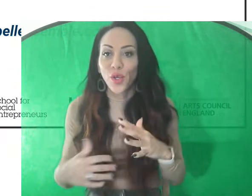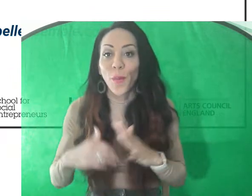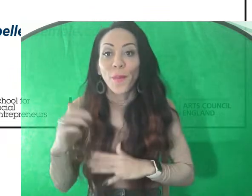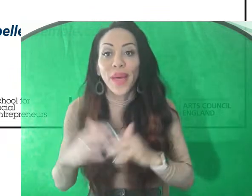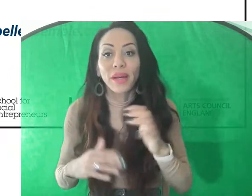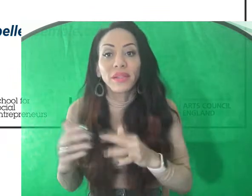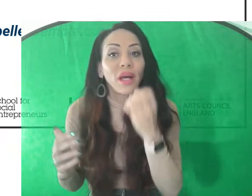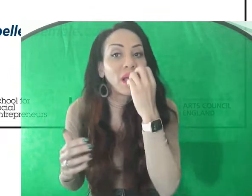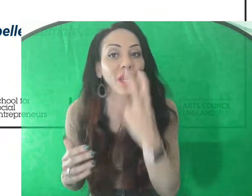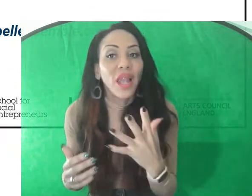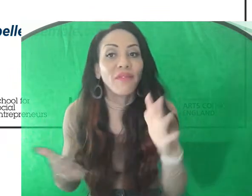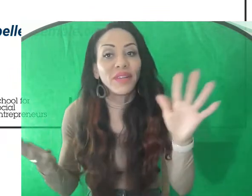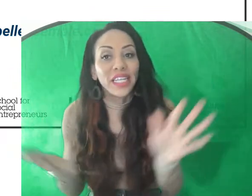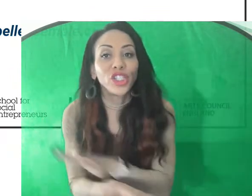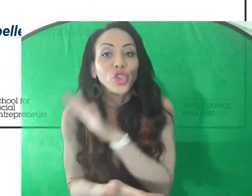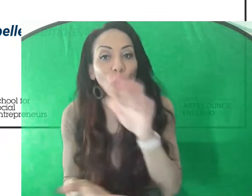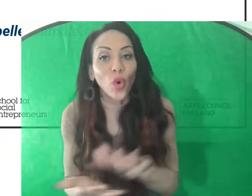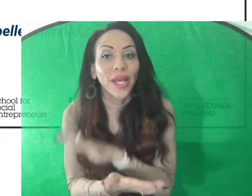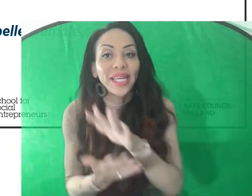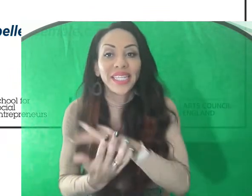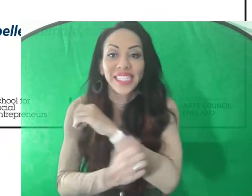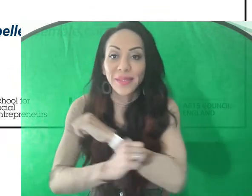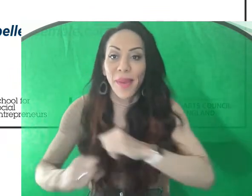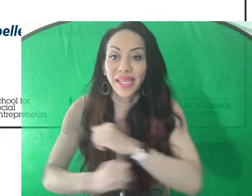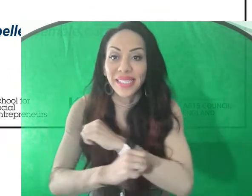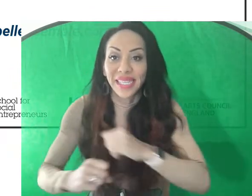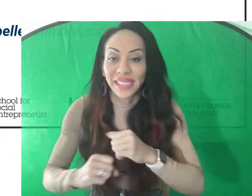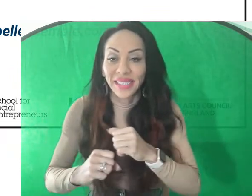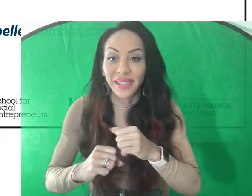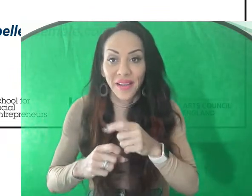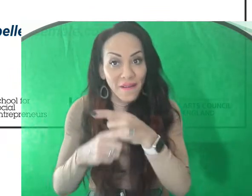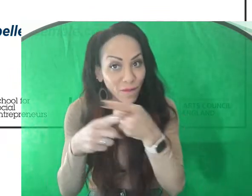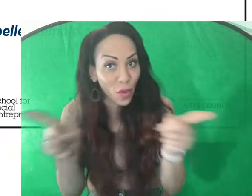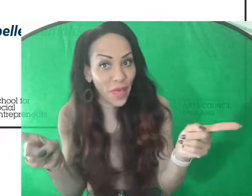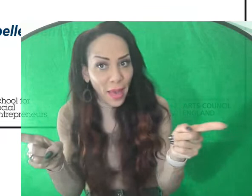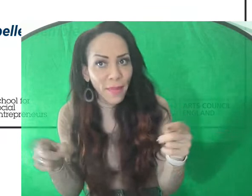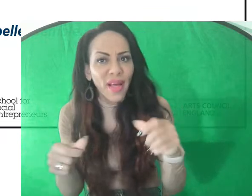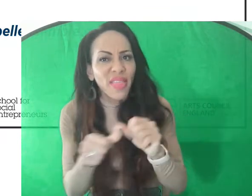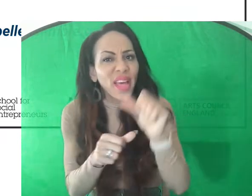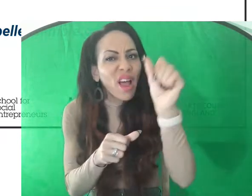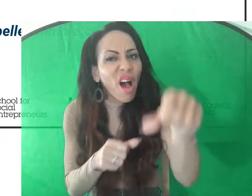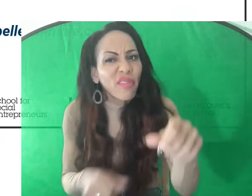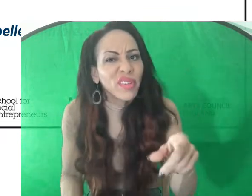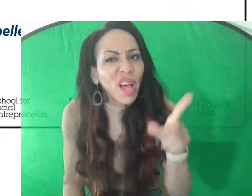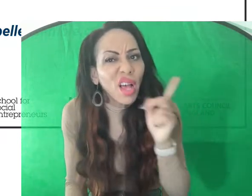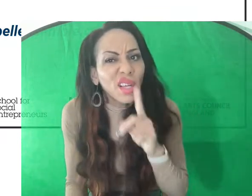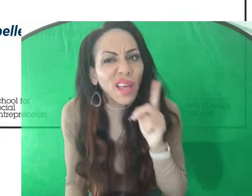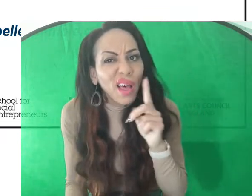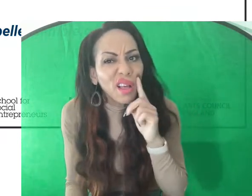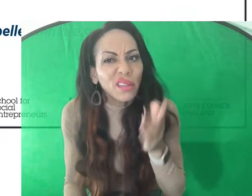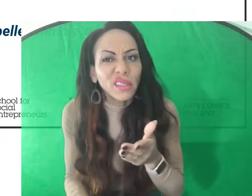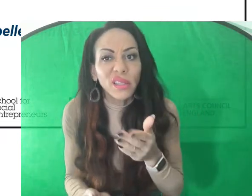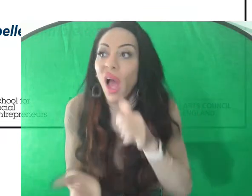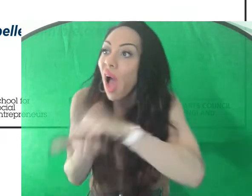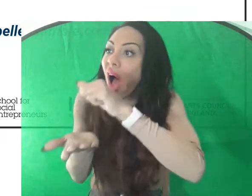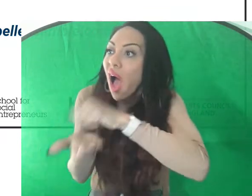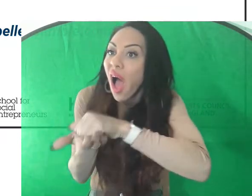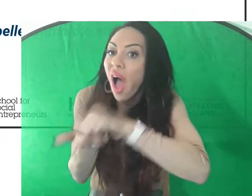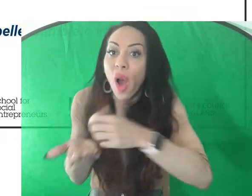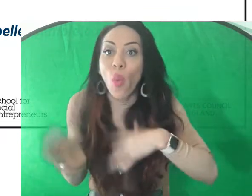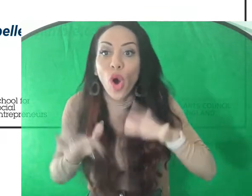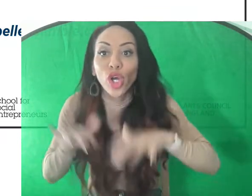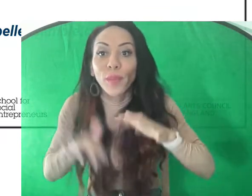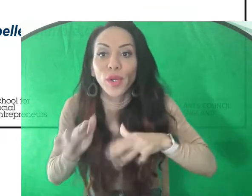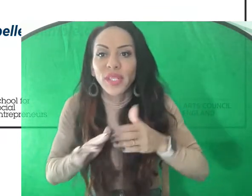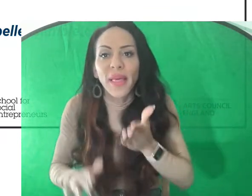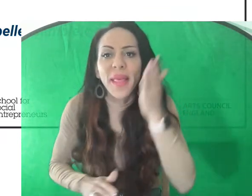them and of them and with them. Are you then sending girls into classrooms which are not built for them? And they're like, how does that cross over? I